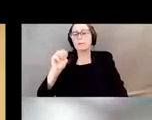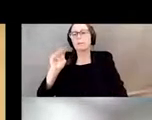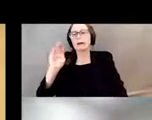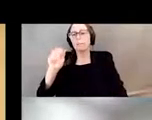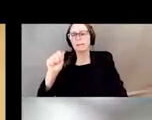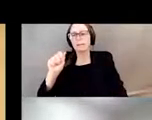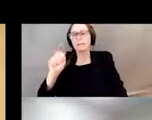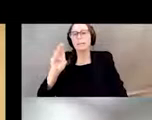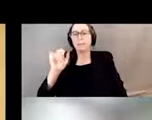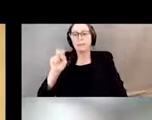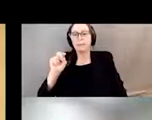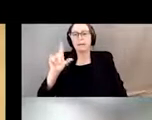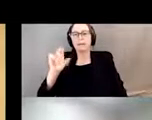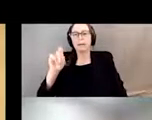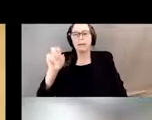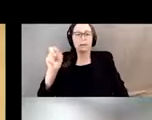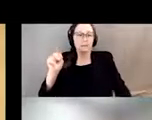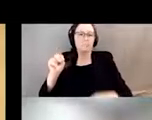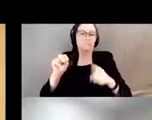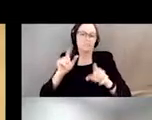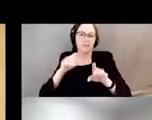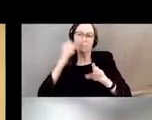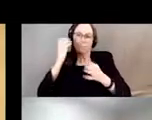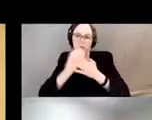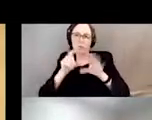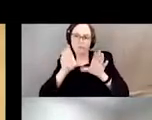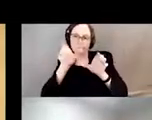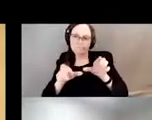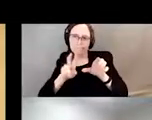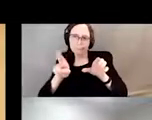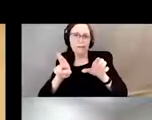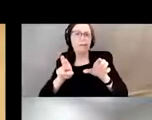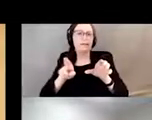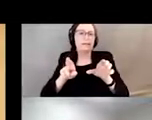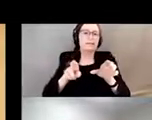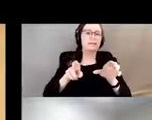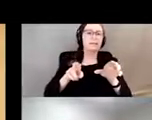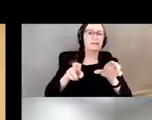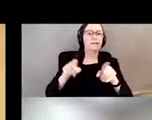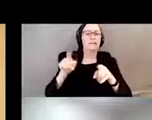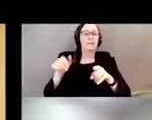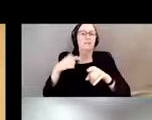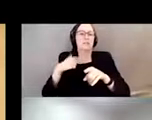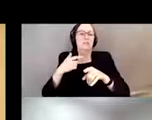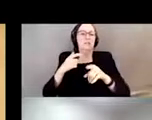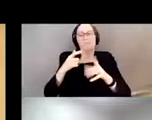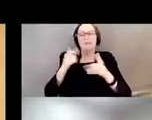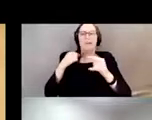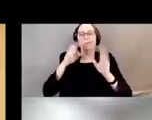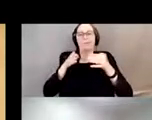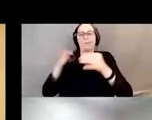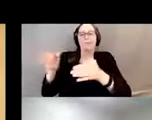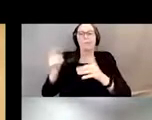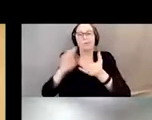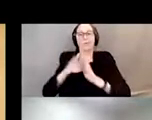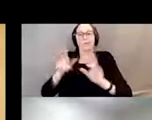anti-Soviet warrior puts his army on the road to peace. When fighting in Afghanistan against the Soviets ends, his resistance group,